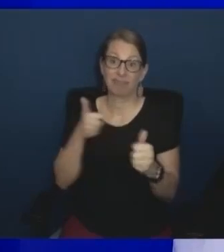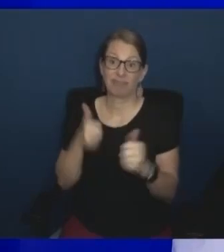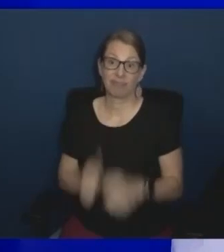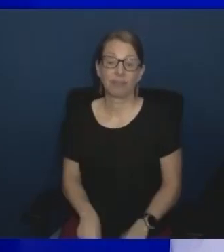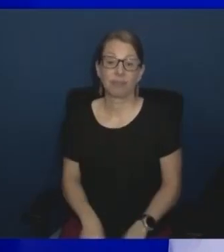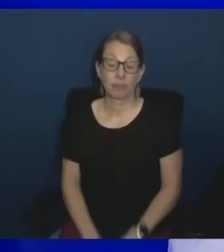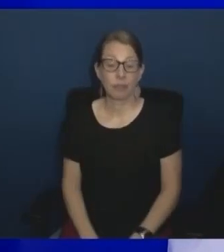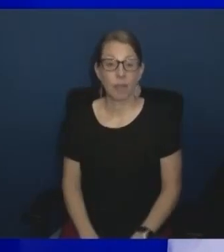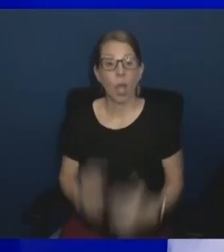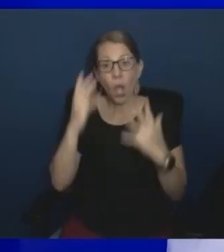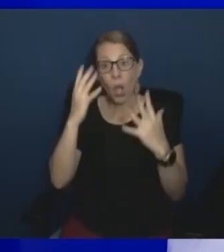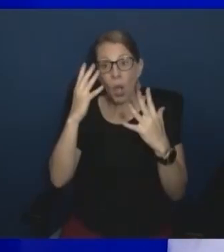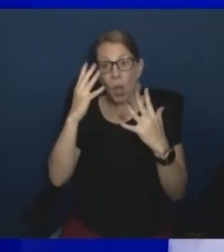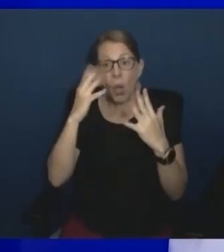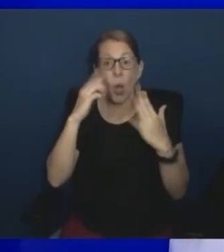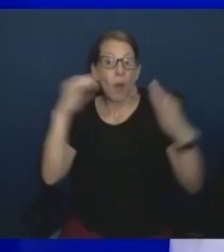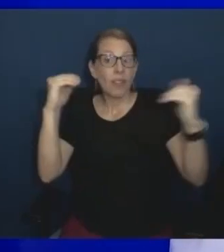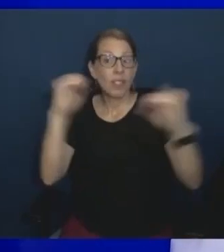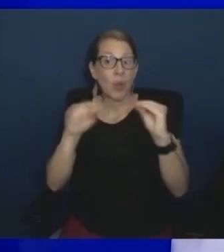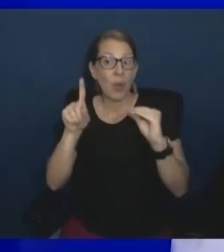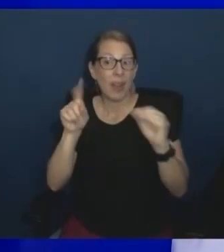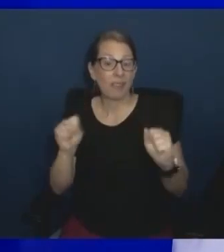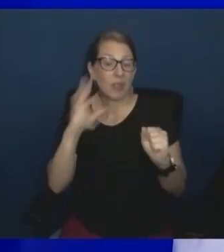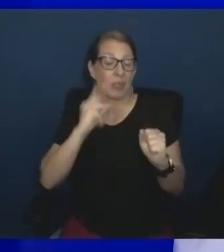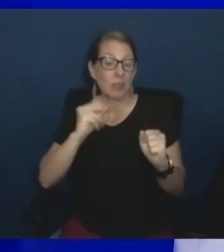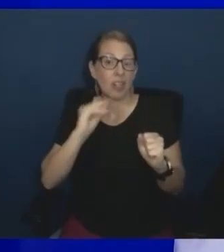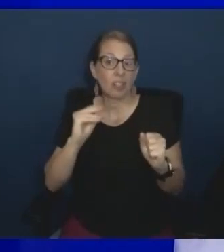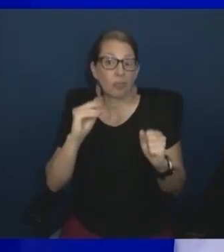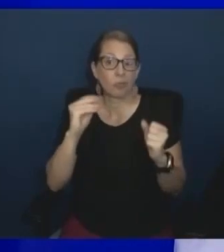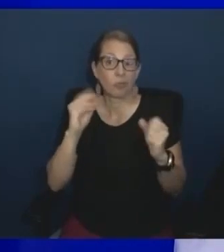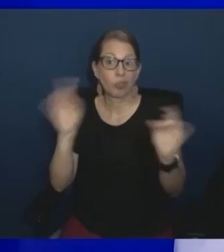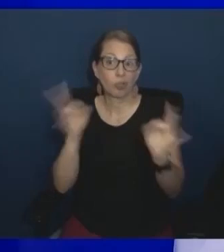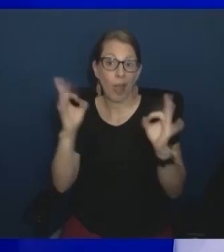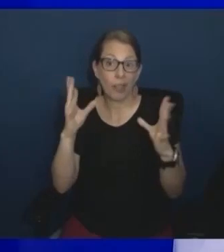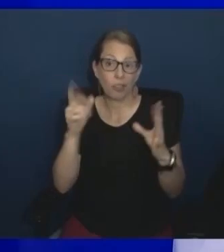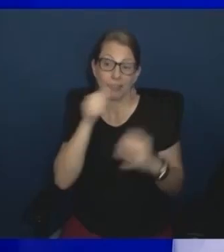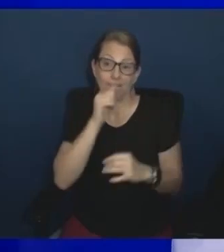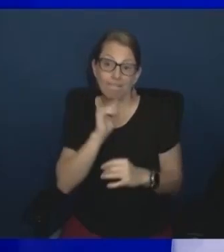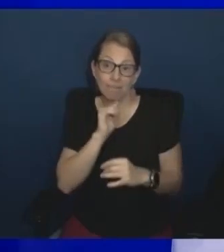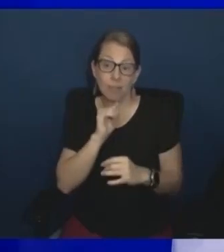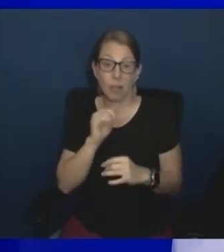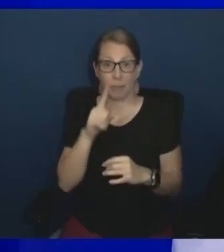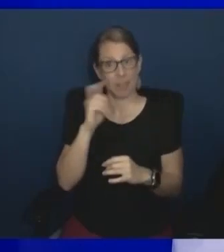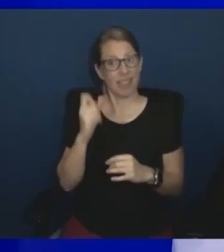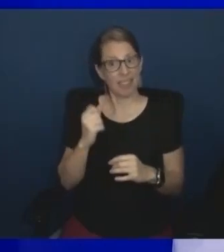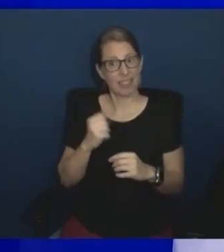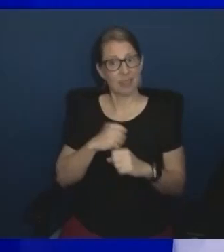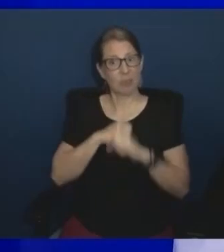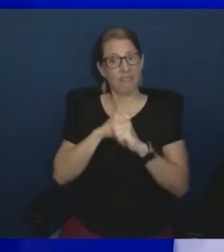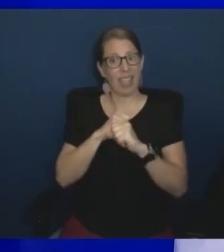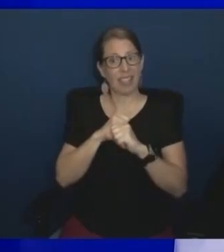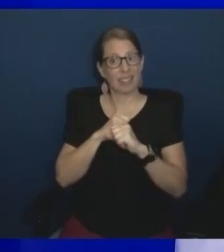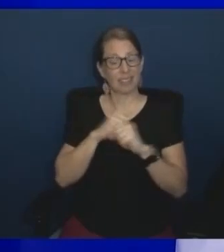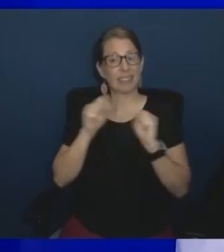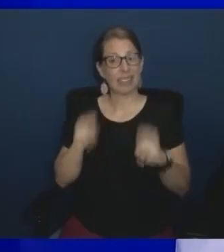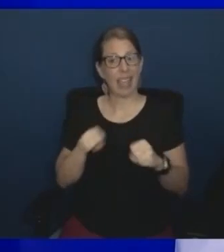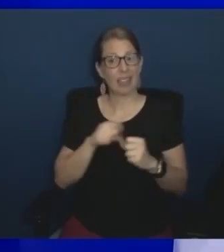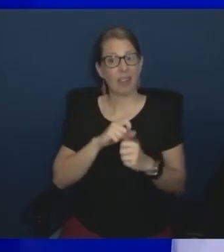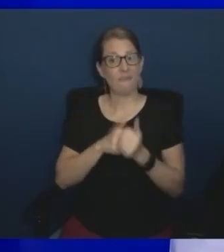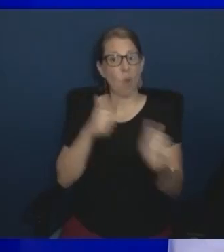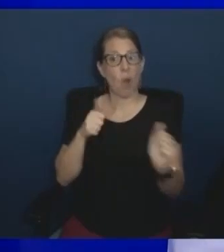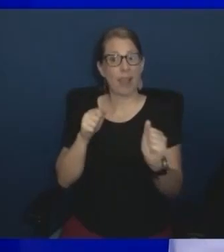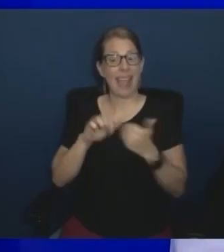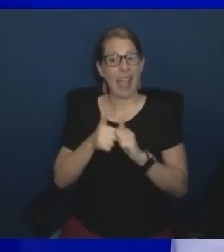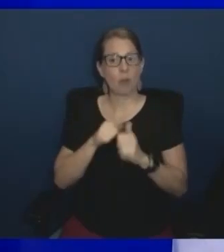and that suffering because we know there are preventable means of getting to avoid that, and that is through